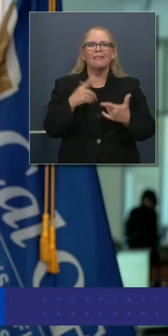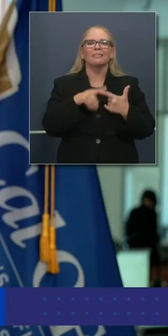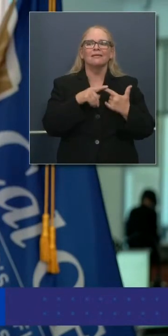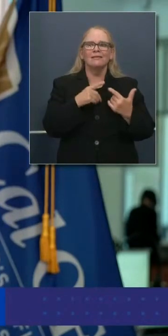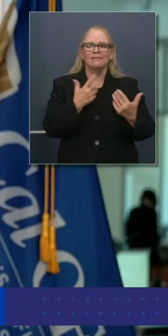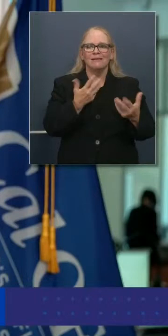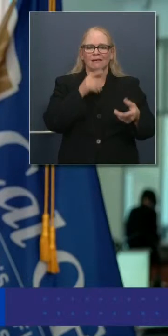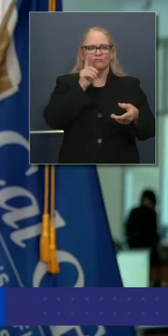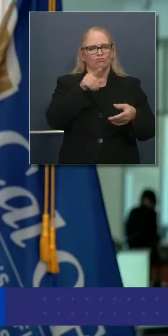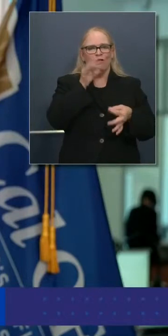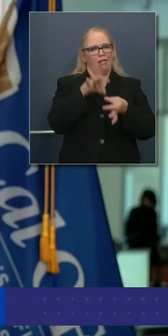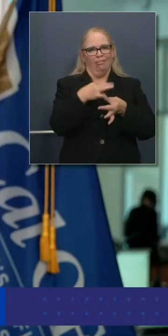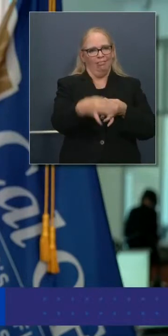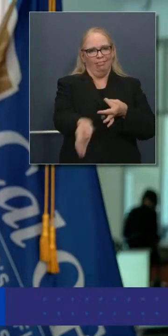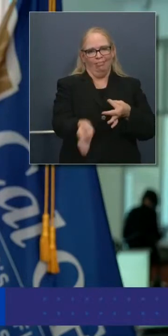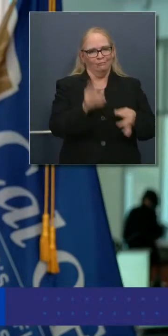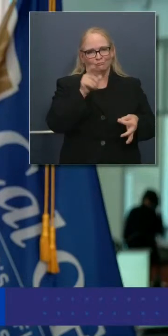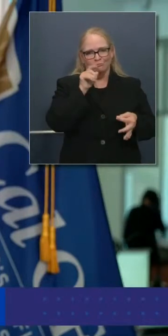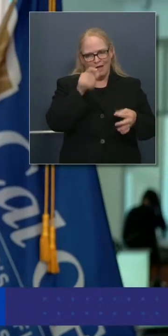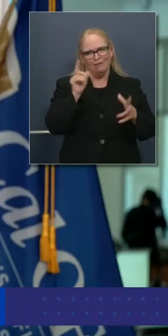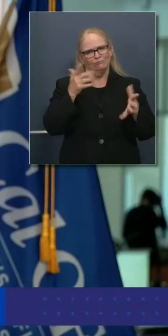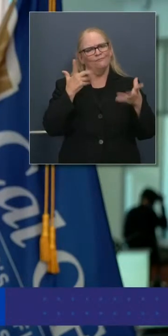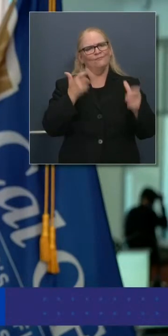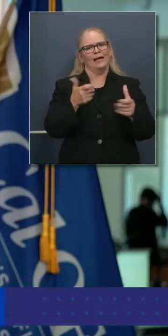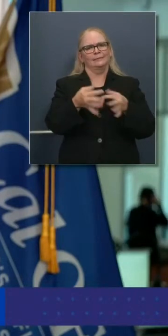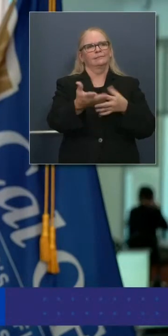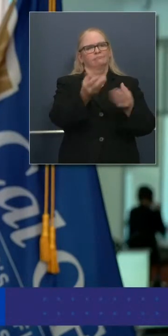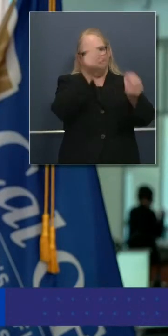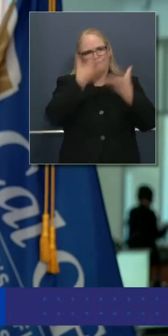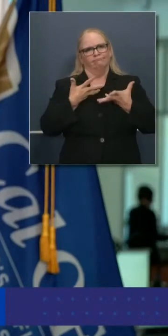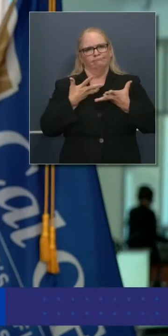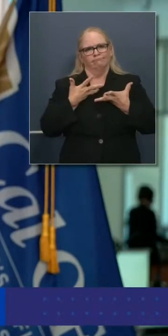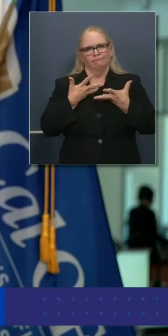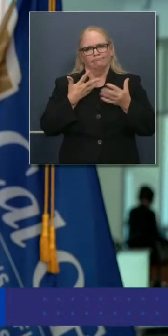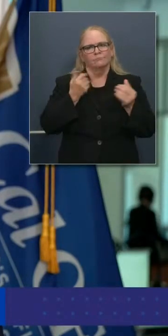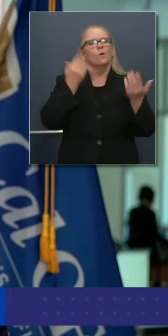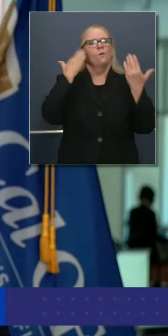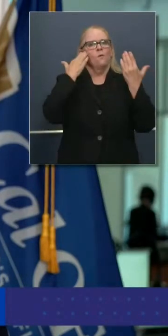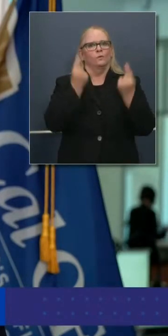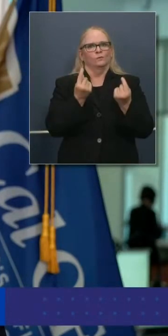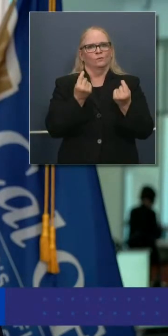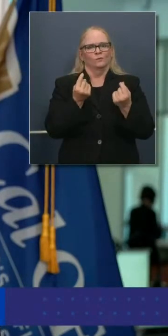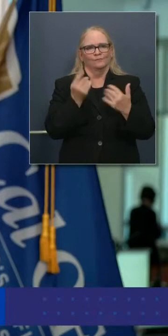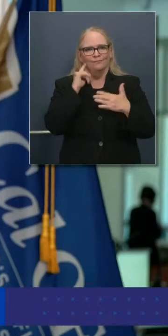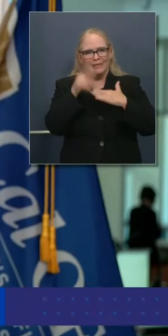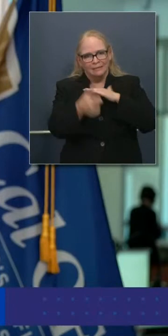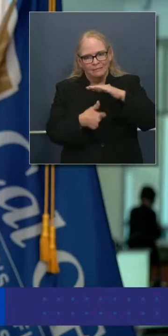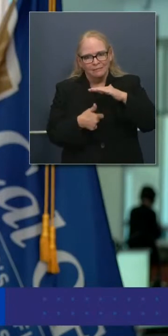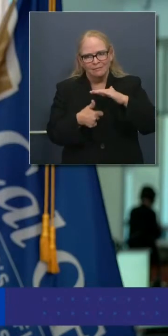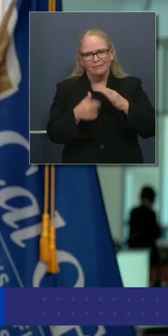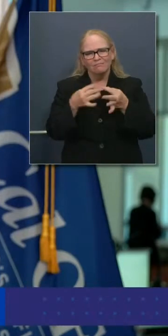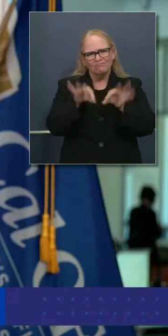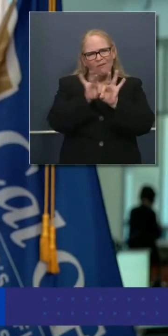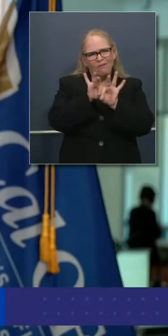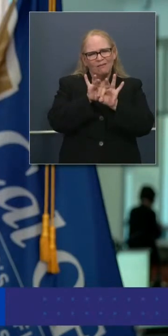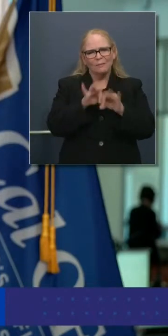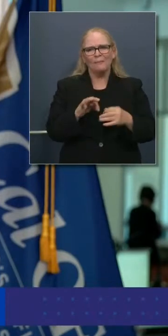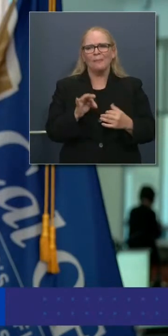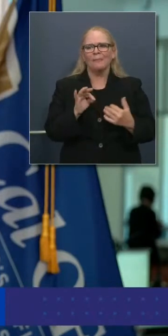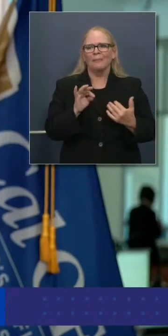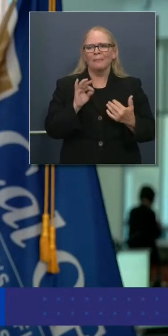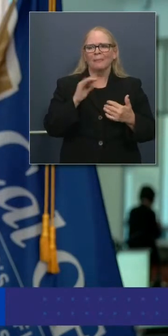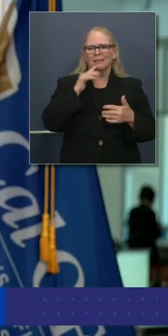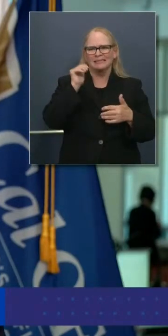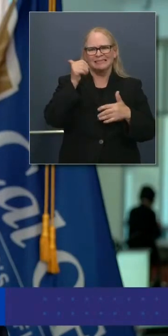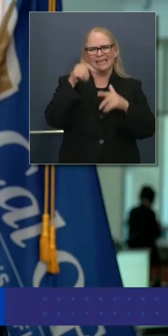with getting that test result. It makes often the test irrelevant if it comes in 10, 11, 12 days